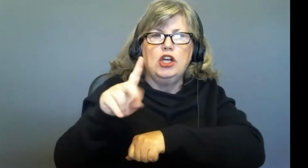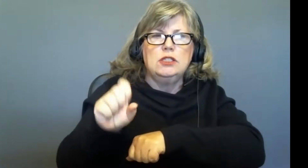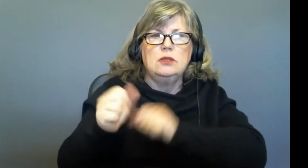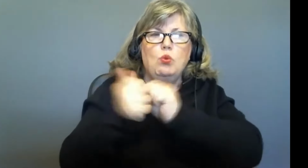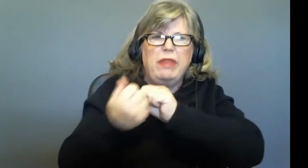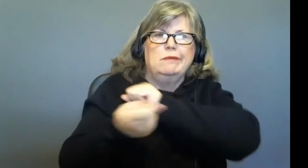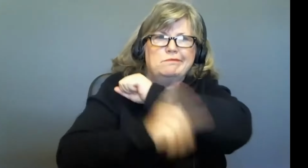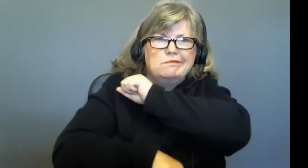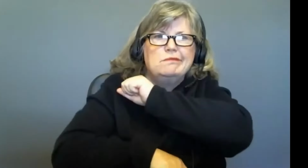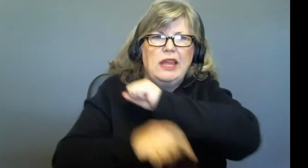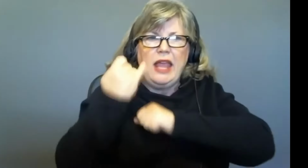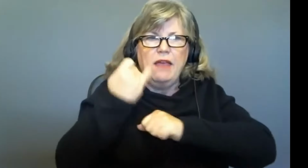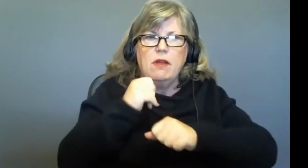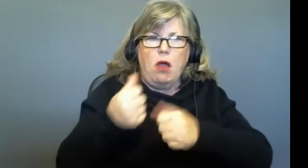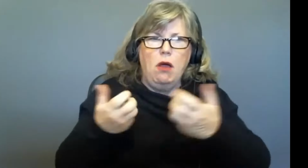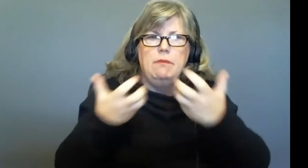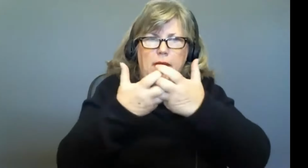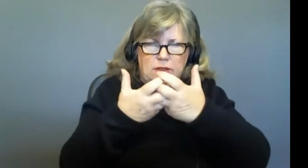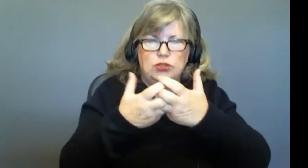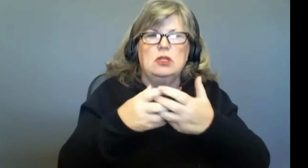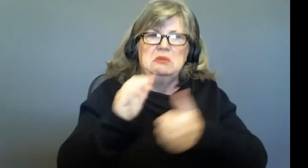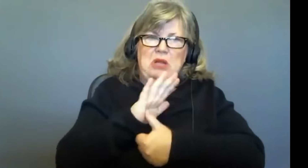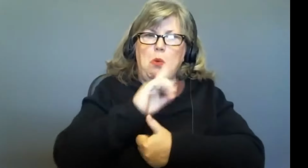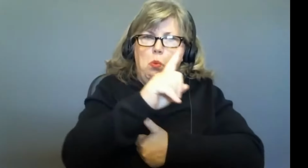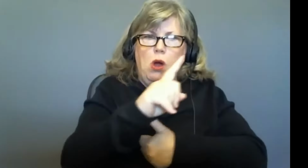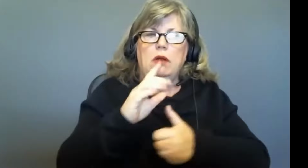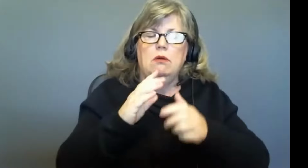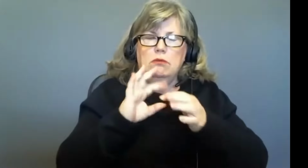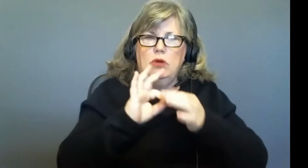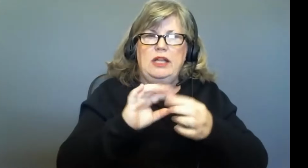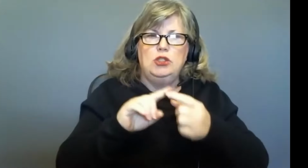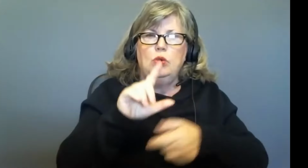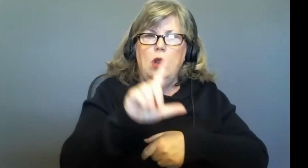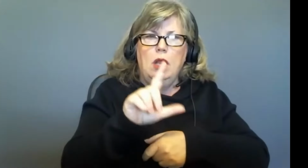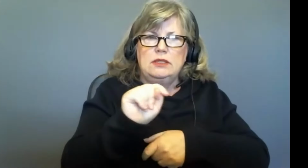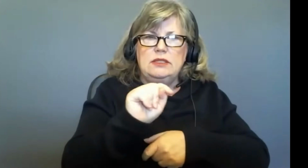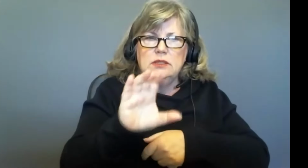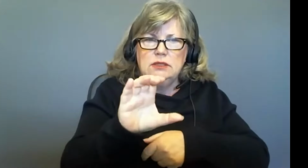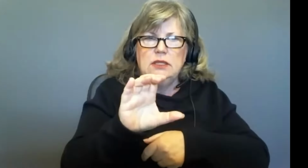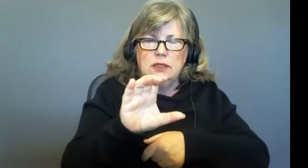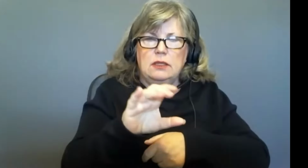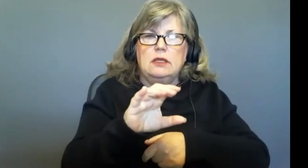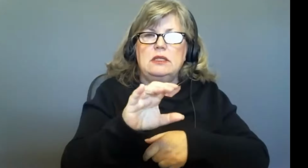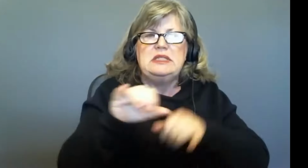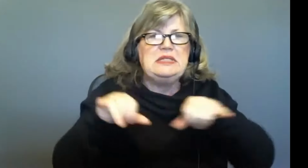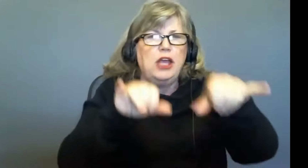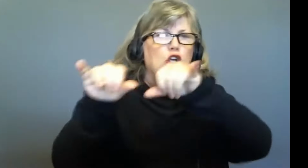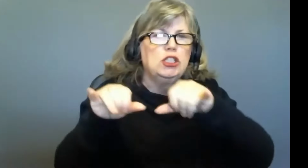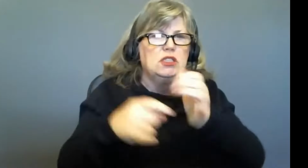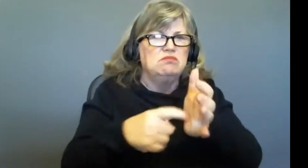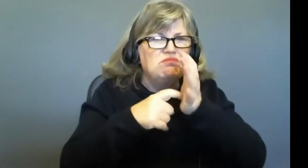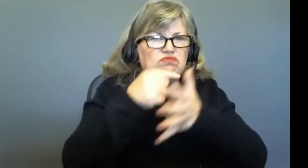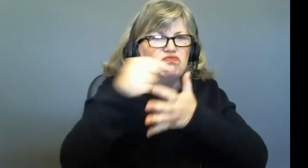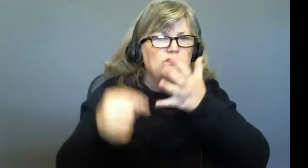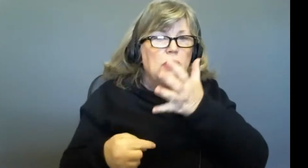standards, so that's one in terms of just long-term care on national standards pieces. And they, if you look, they had far